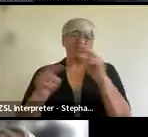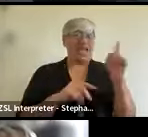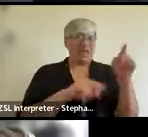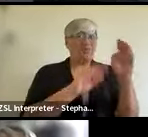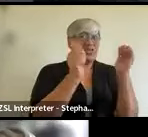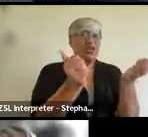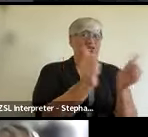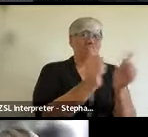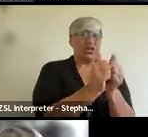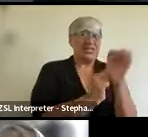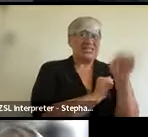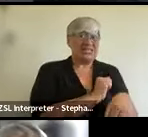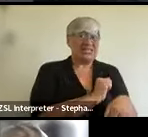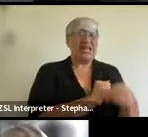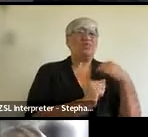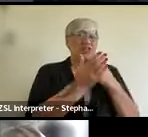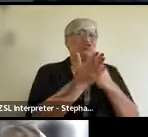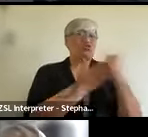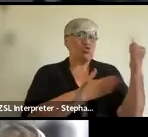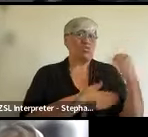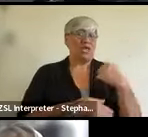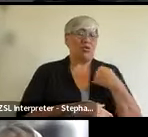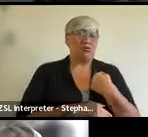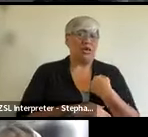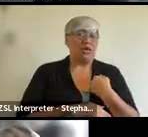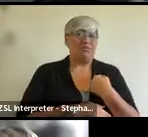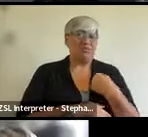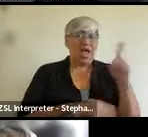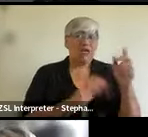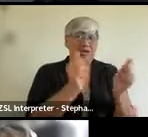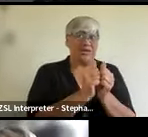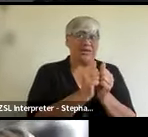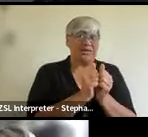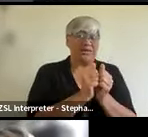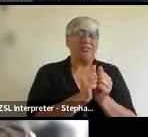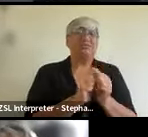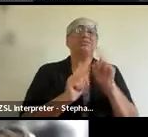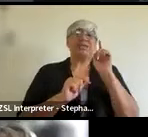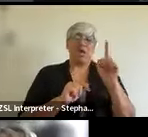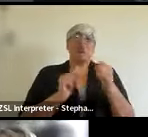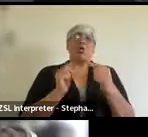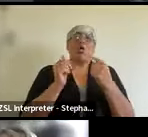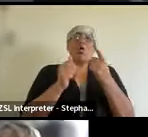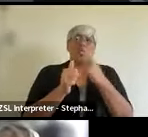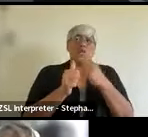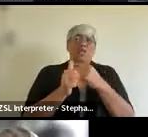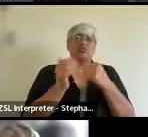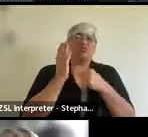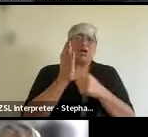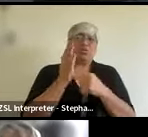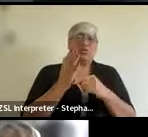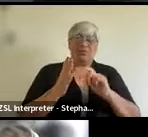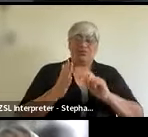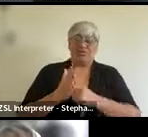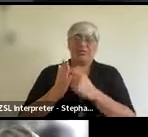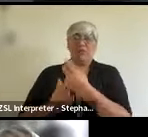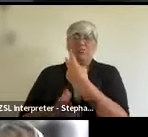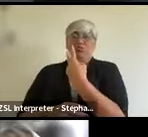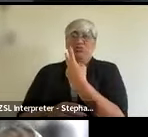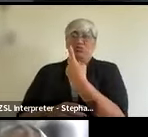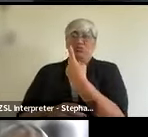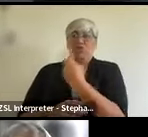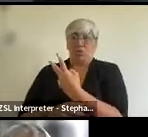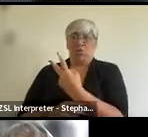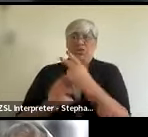discriminating against me. Auckland Transport did fix 2 of our 4 issues, but